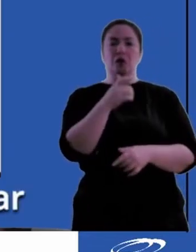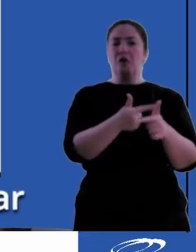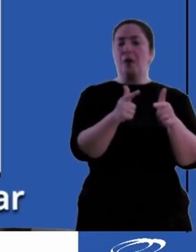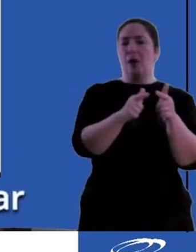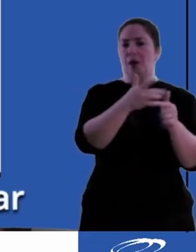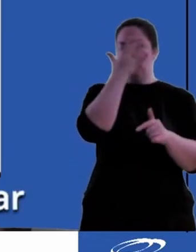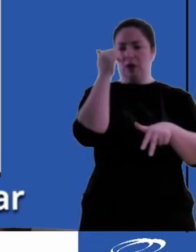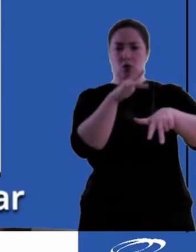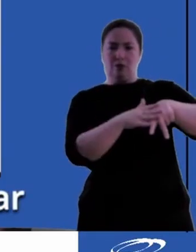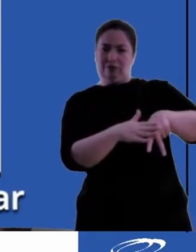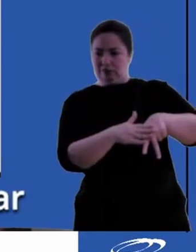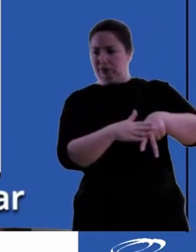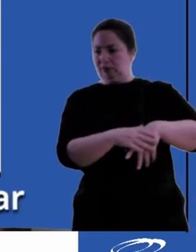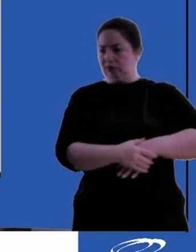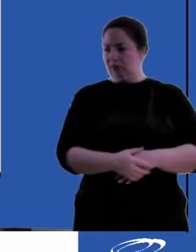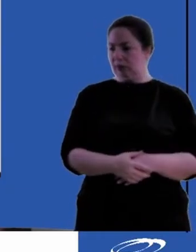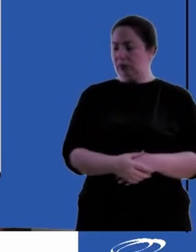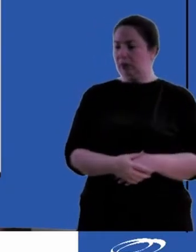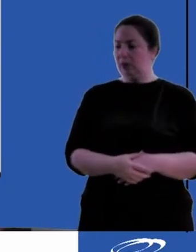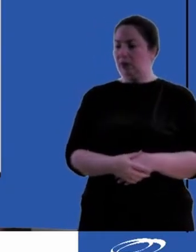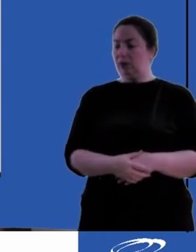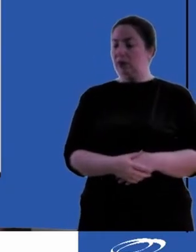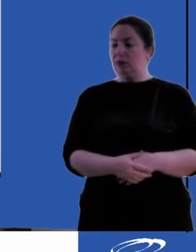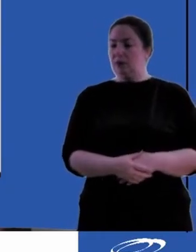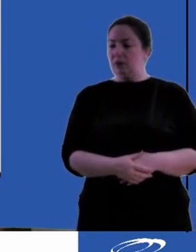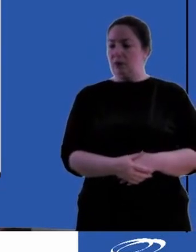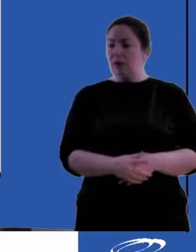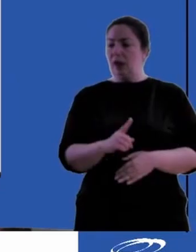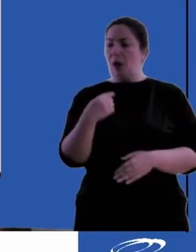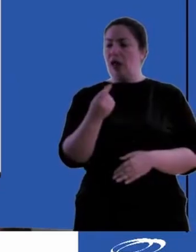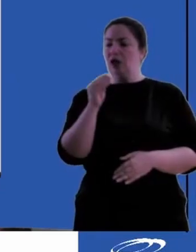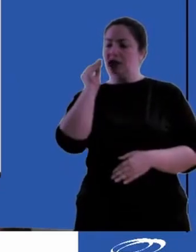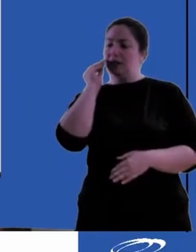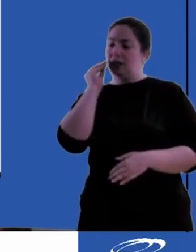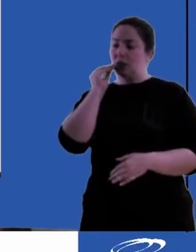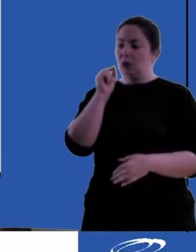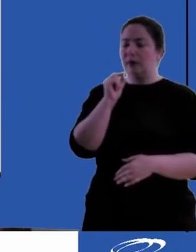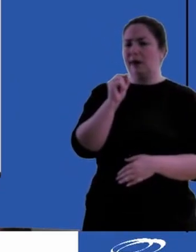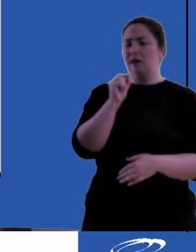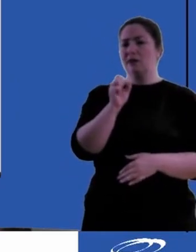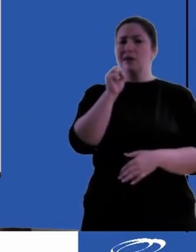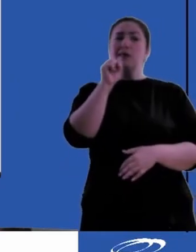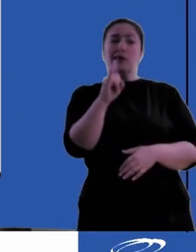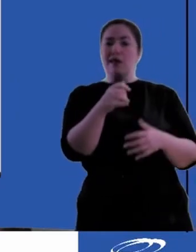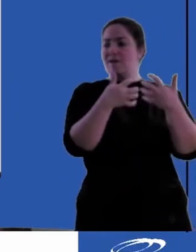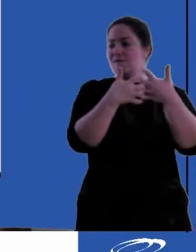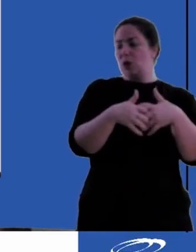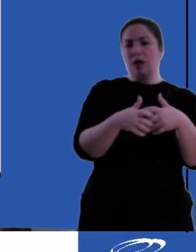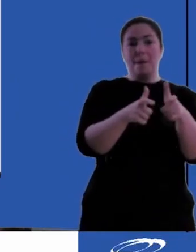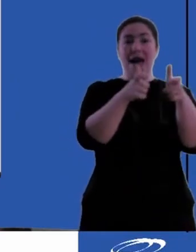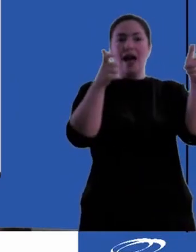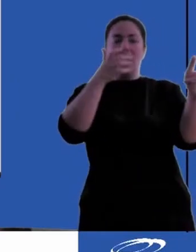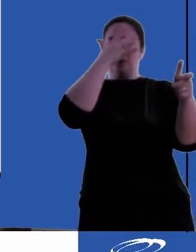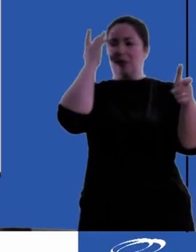of joint replacement surgeries being performed. And so we tried to look at whether we could make our culture process more efficient in the